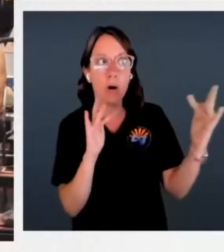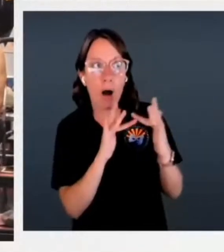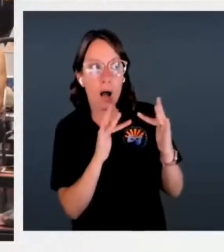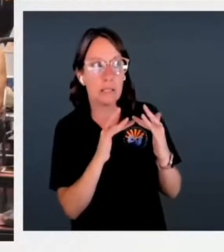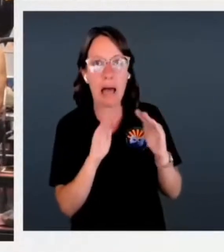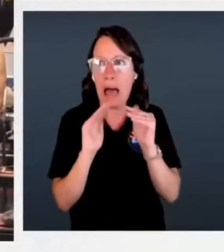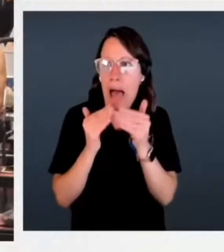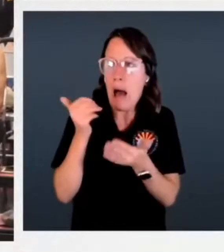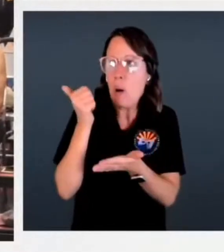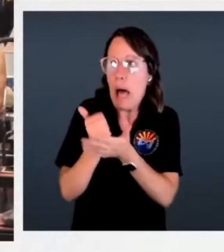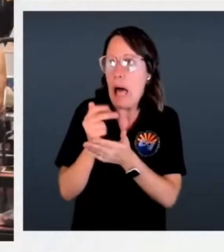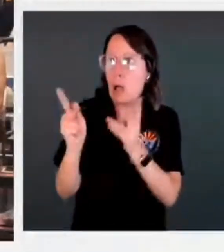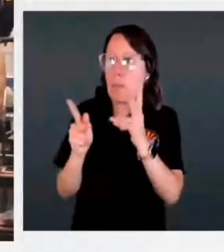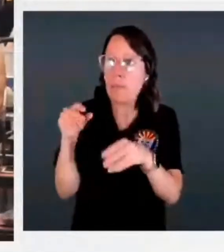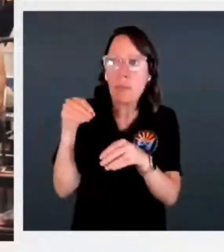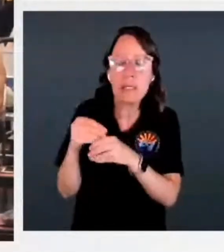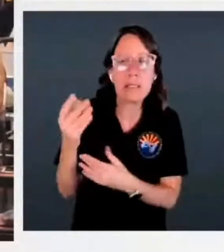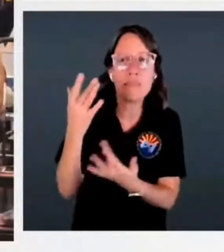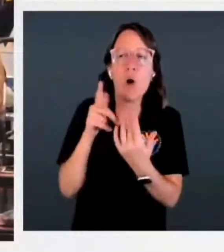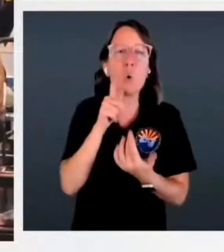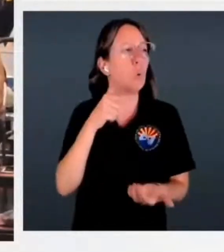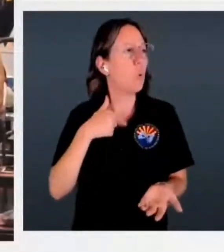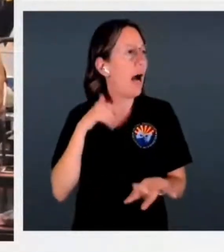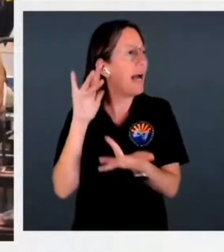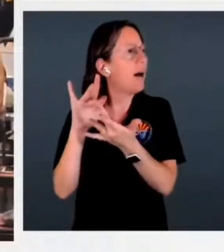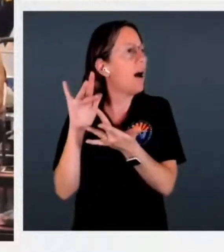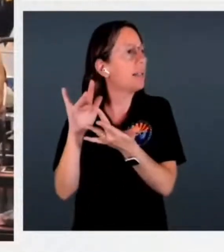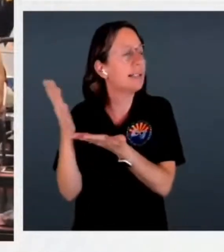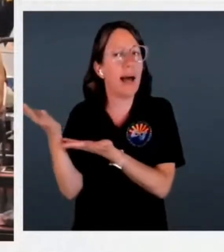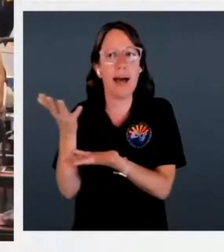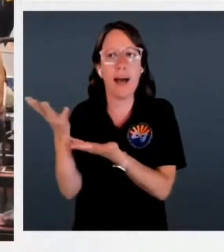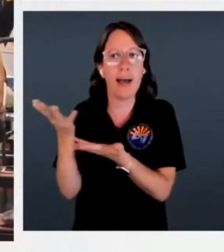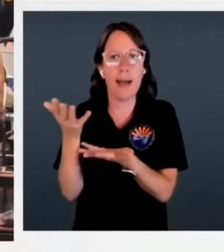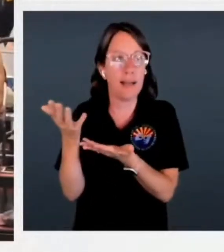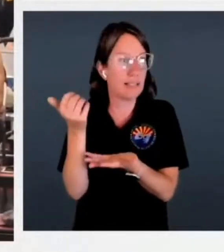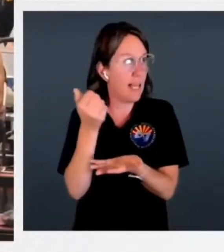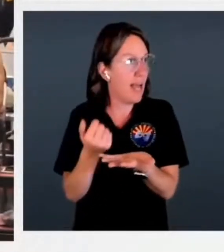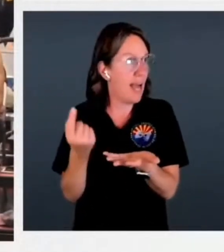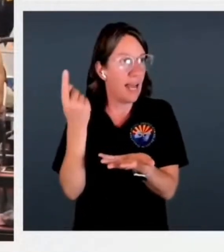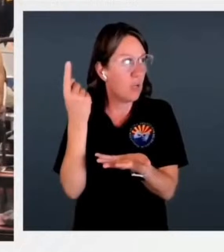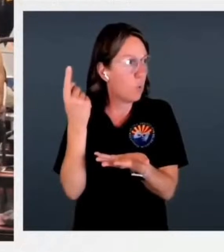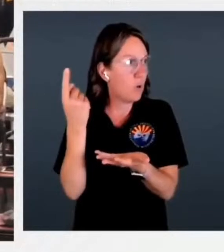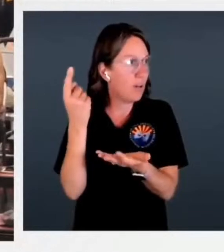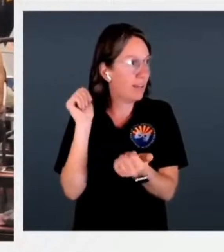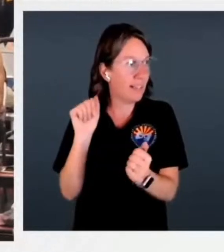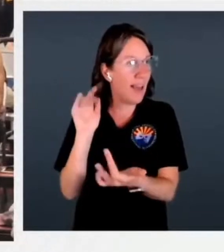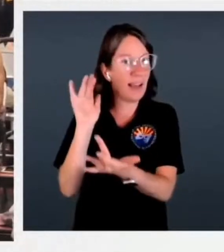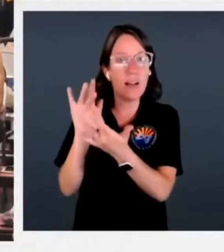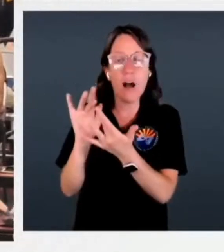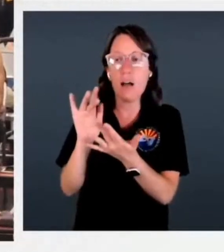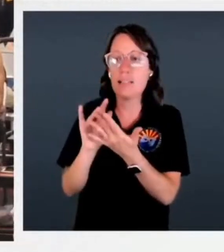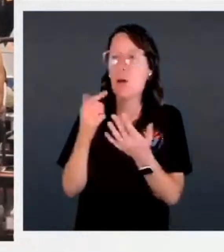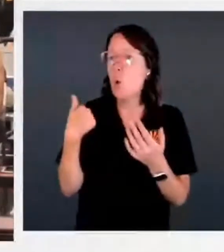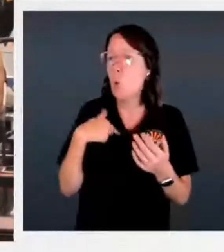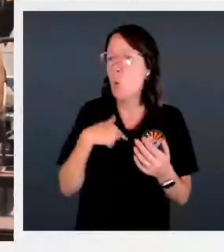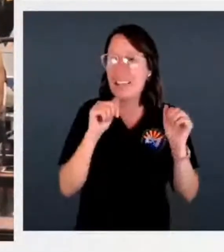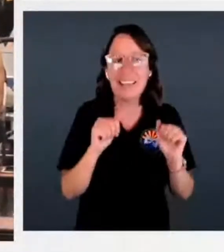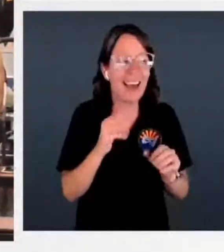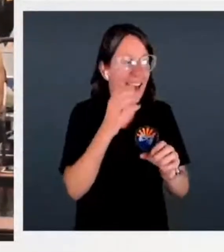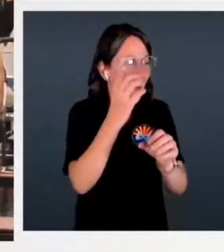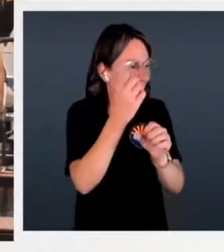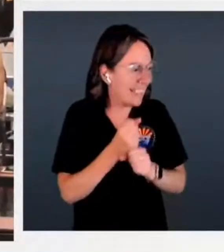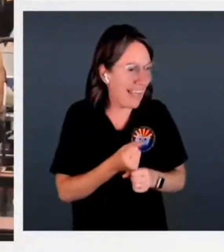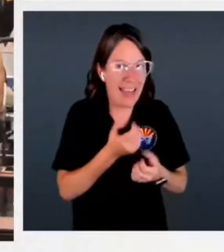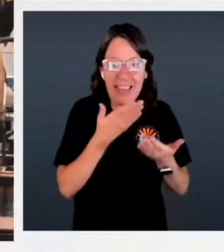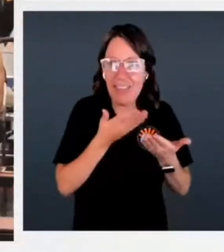Is there somebody in particular I can contact, or any of us can contact, that we can help to organize some of that and get